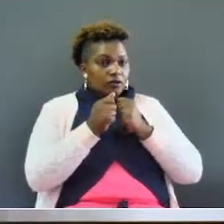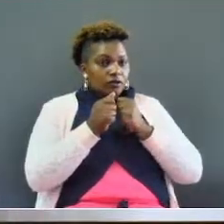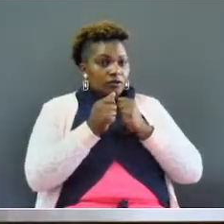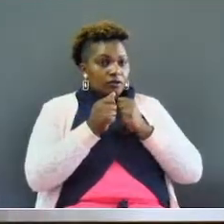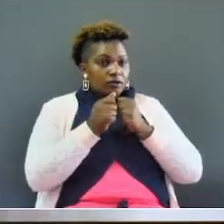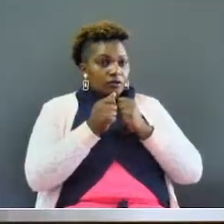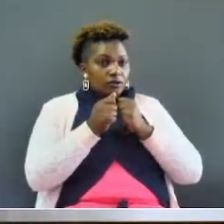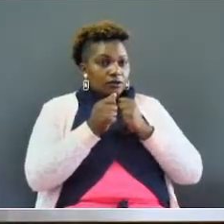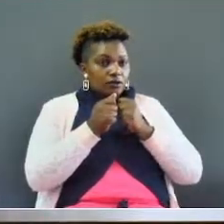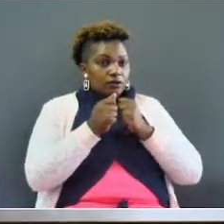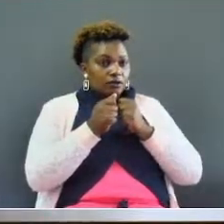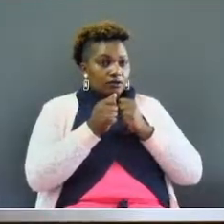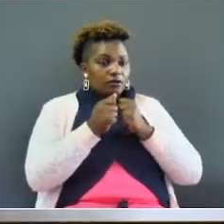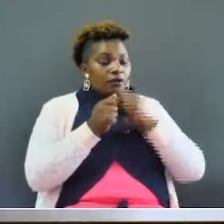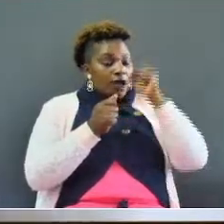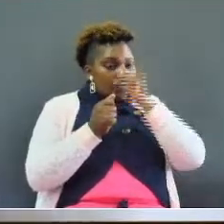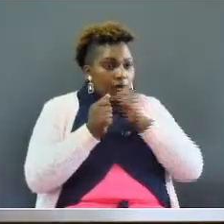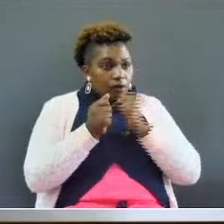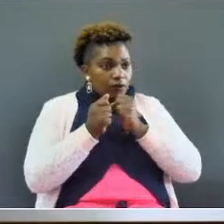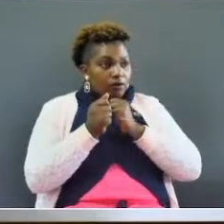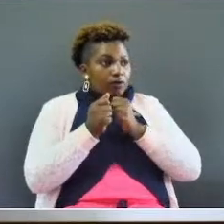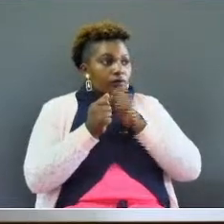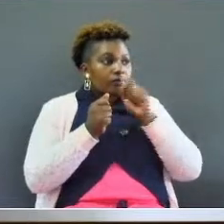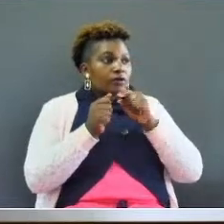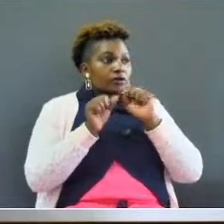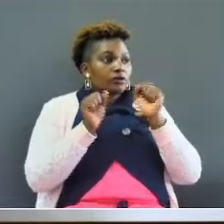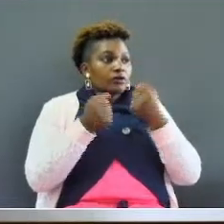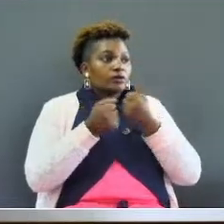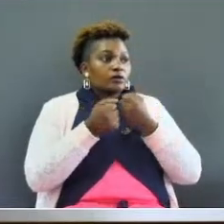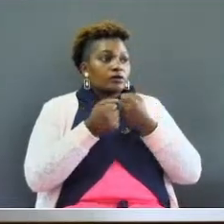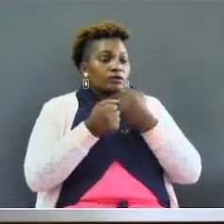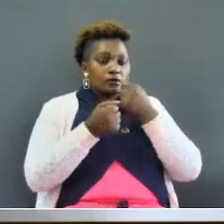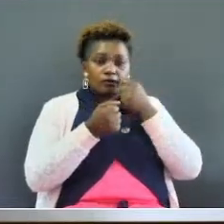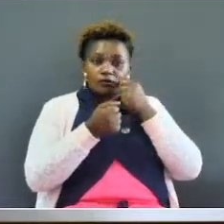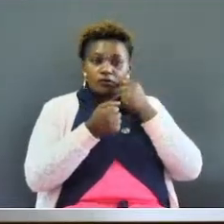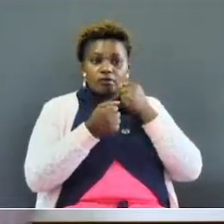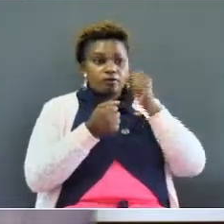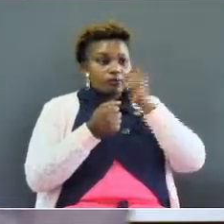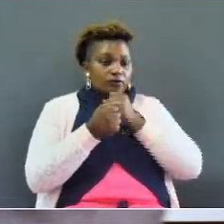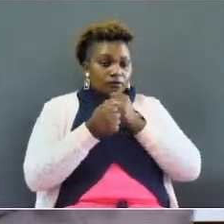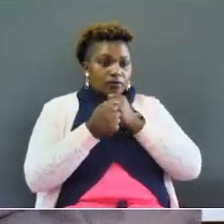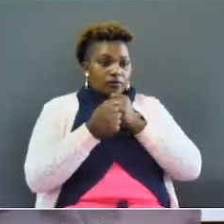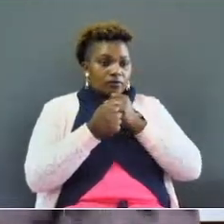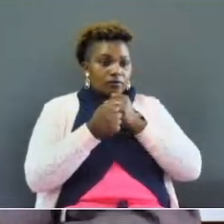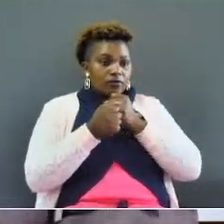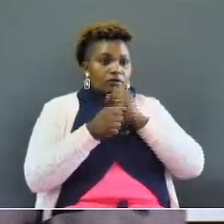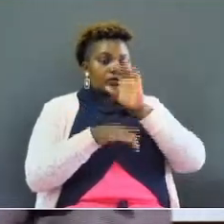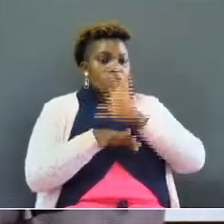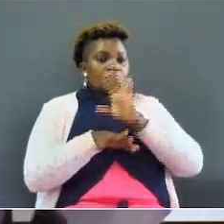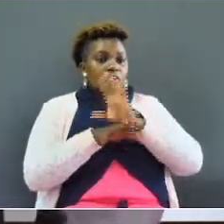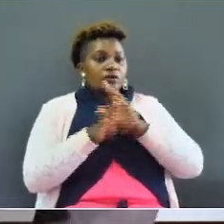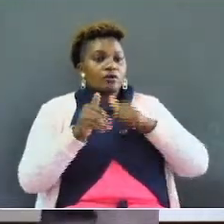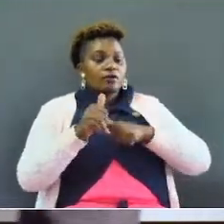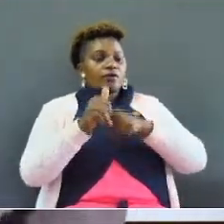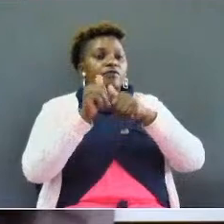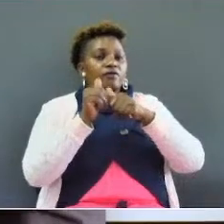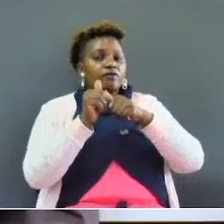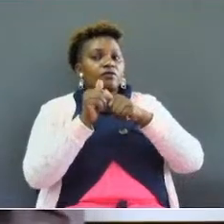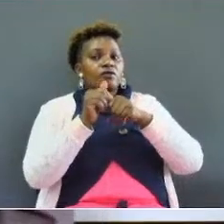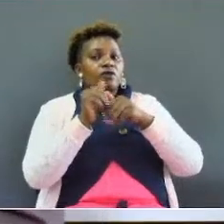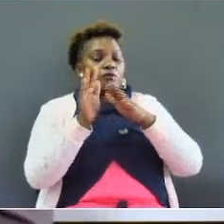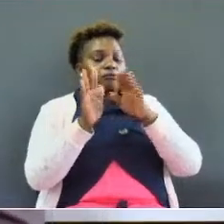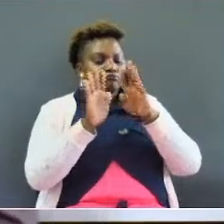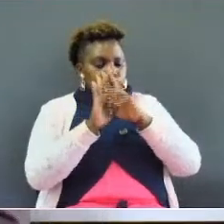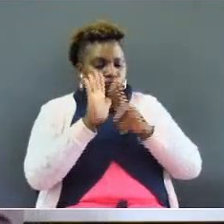I'm among the seniors. And I think it is safe even for the seniors because the church has followed all the